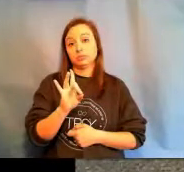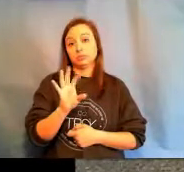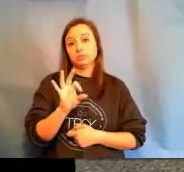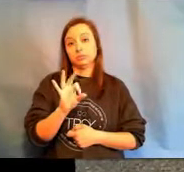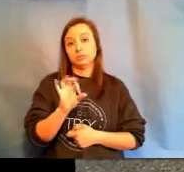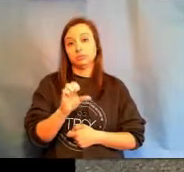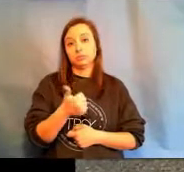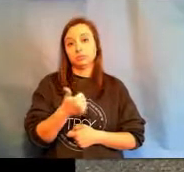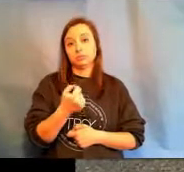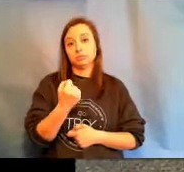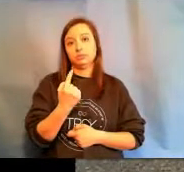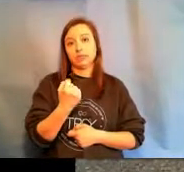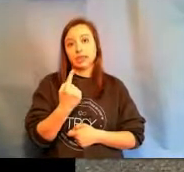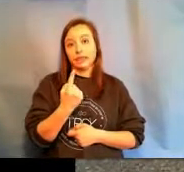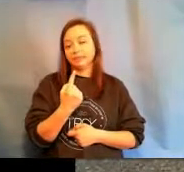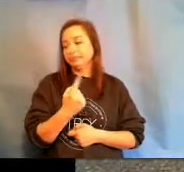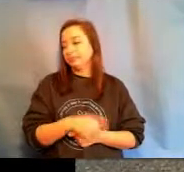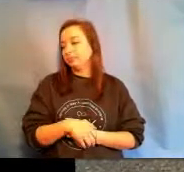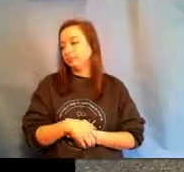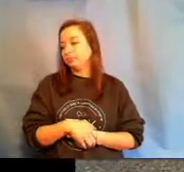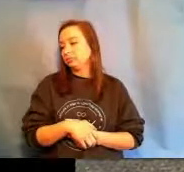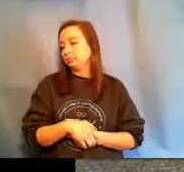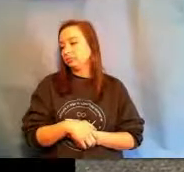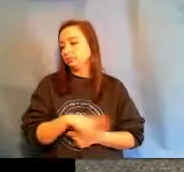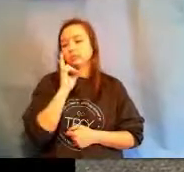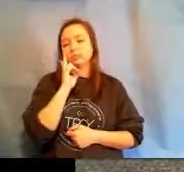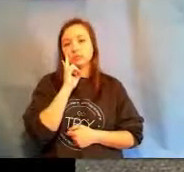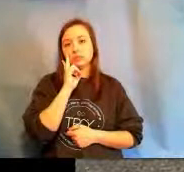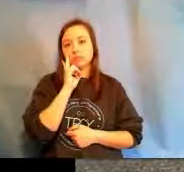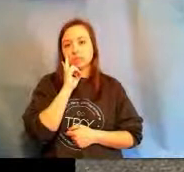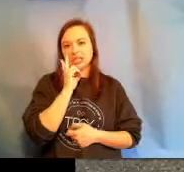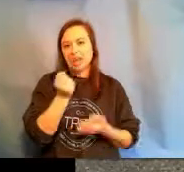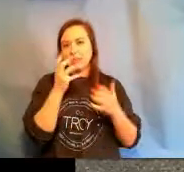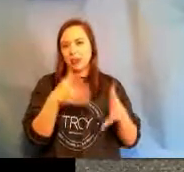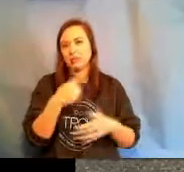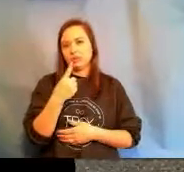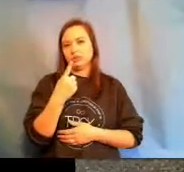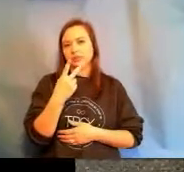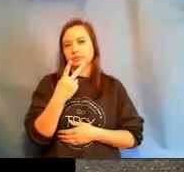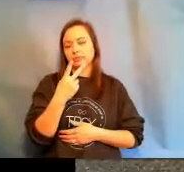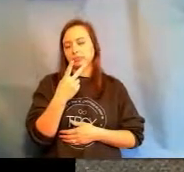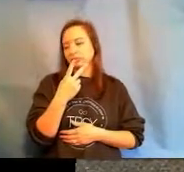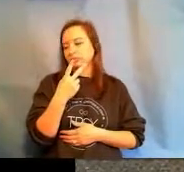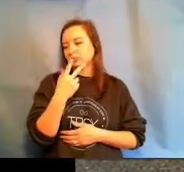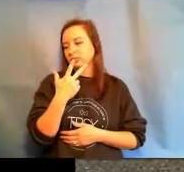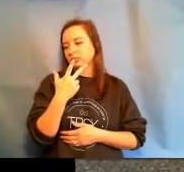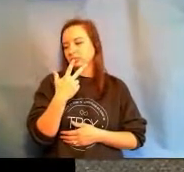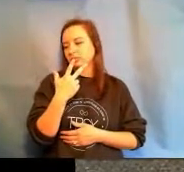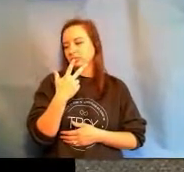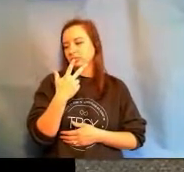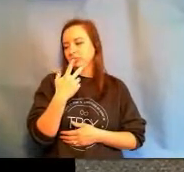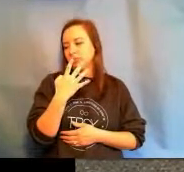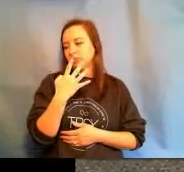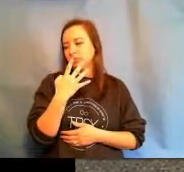8, 9, 10, 11. Now let's count the hearts that are left. 1, 2,